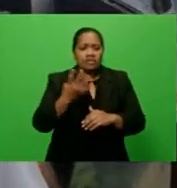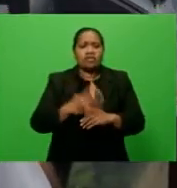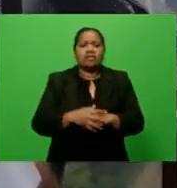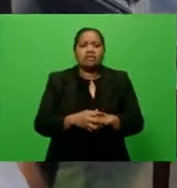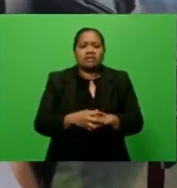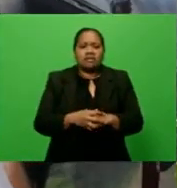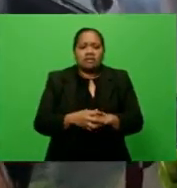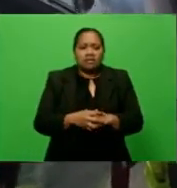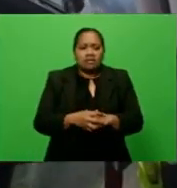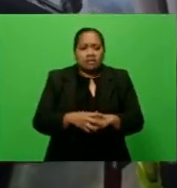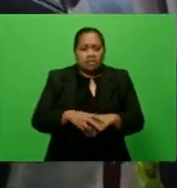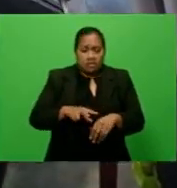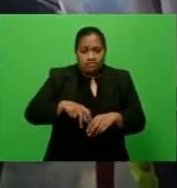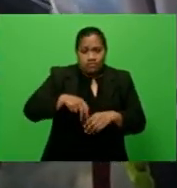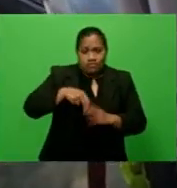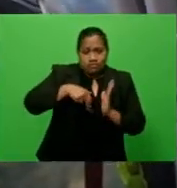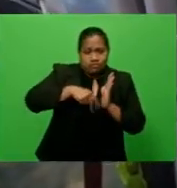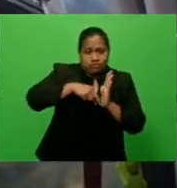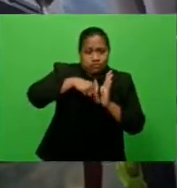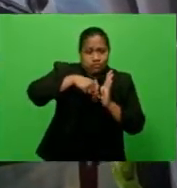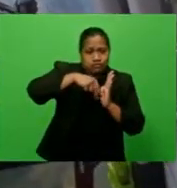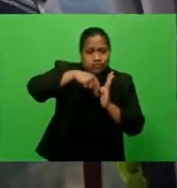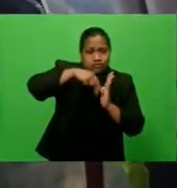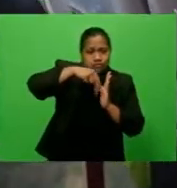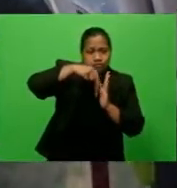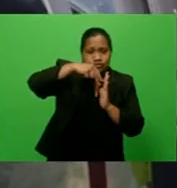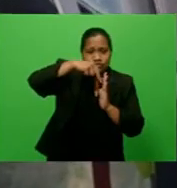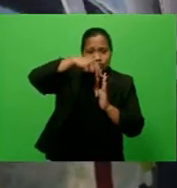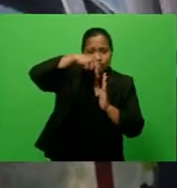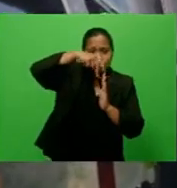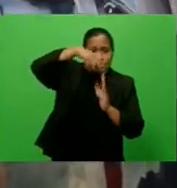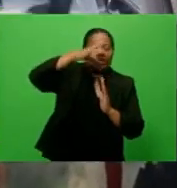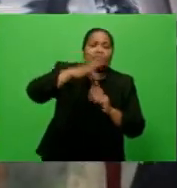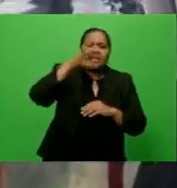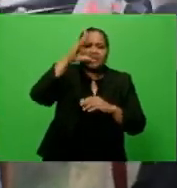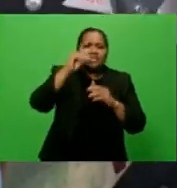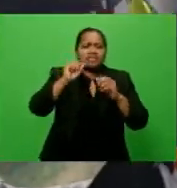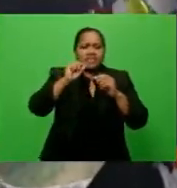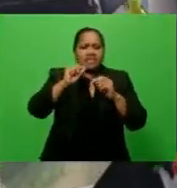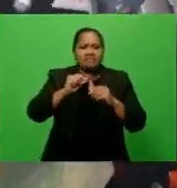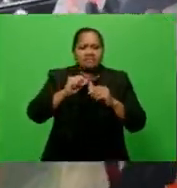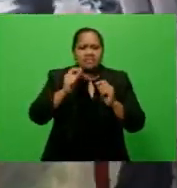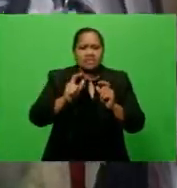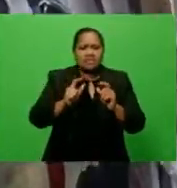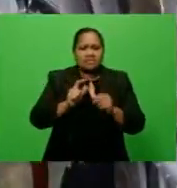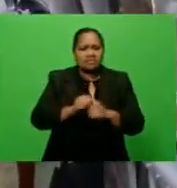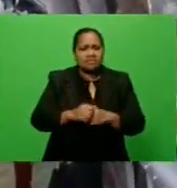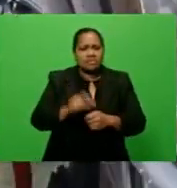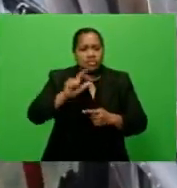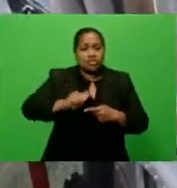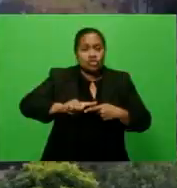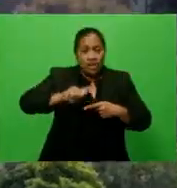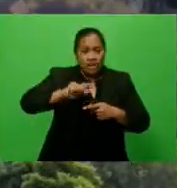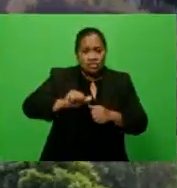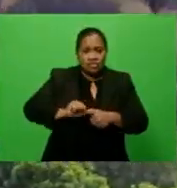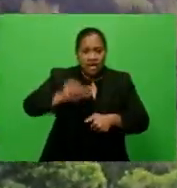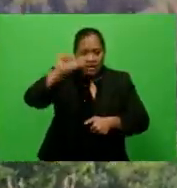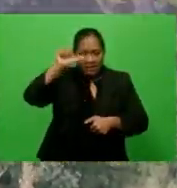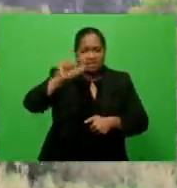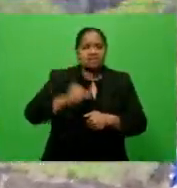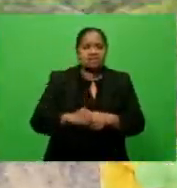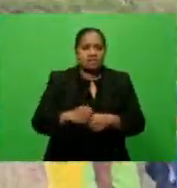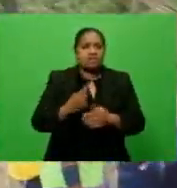up the final foot rock face of the sleeping giant mountain range in Sambeto, Nadi. His 2 friends came quickly to his aid